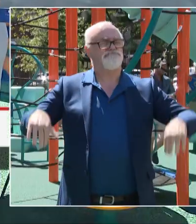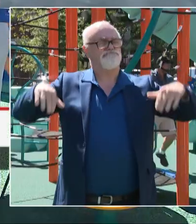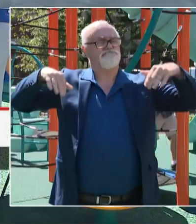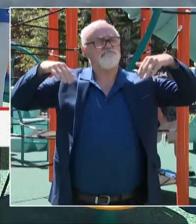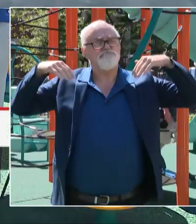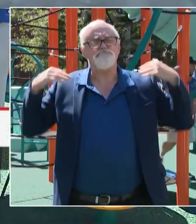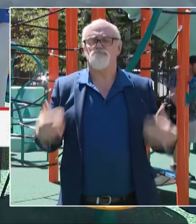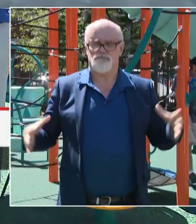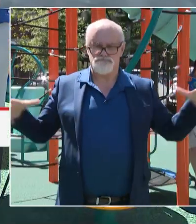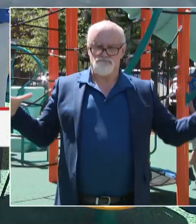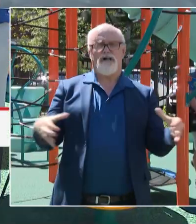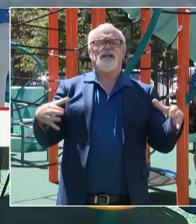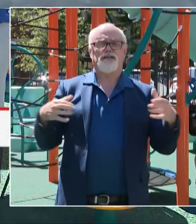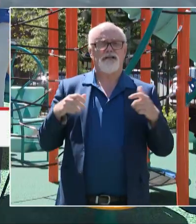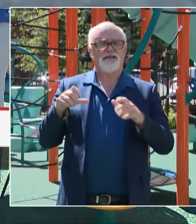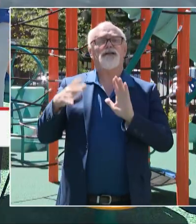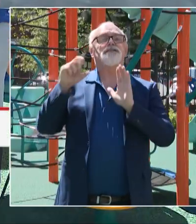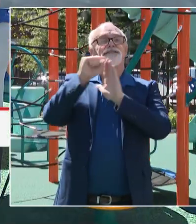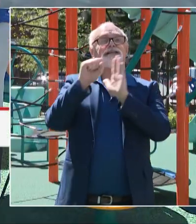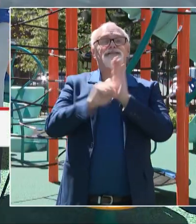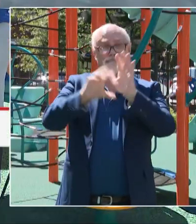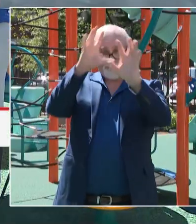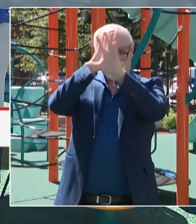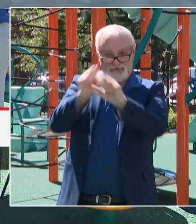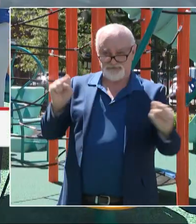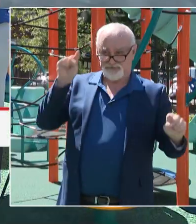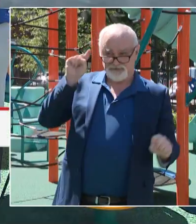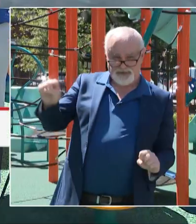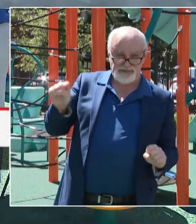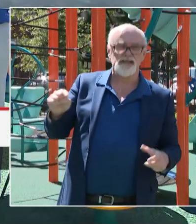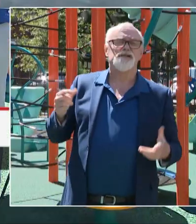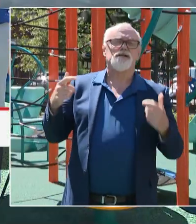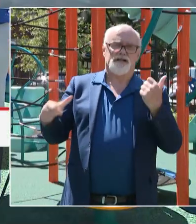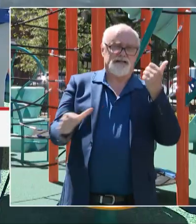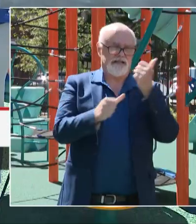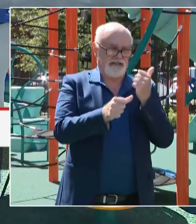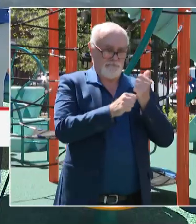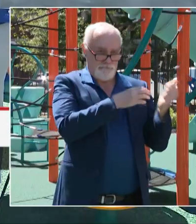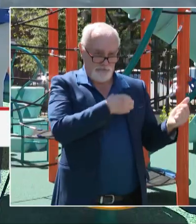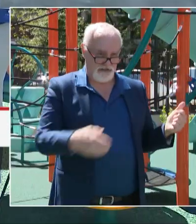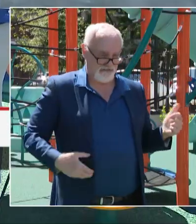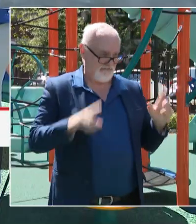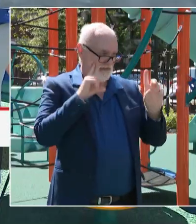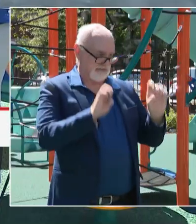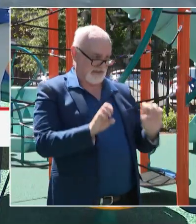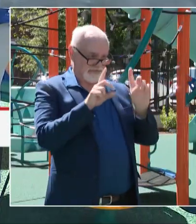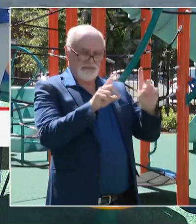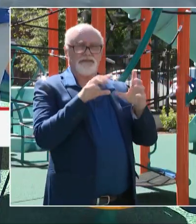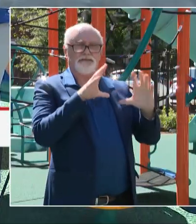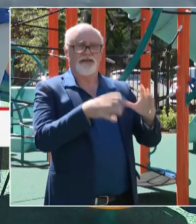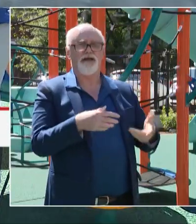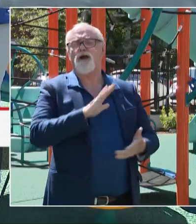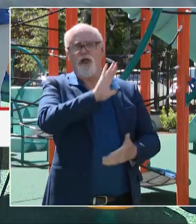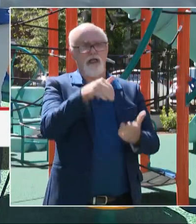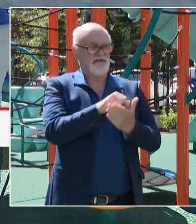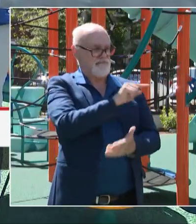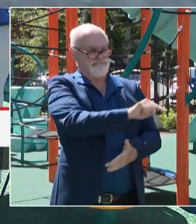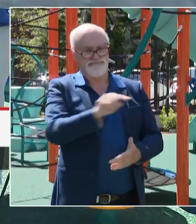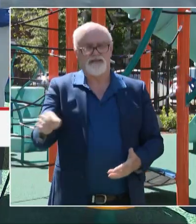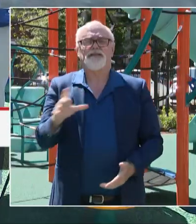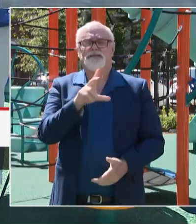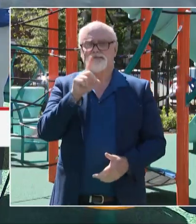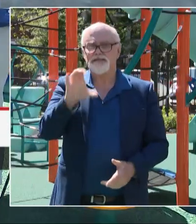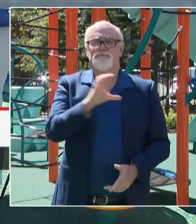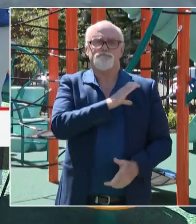partnership. Our state superintendent, Dr. Antoinette Mitchell, our deputy mayor for education, Paul Kine, and our council member, Brianne